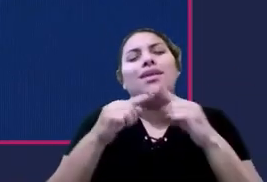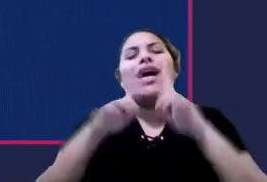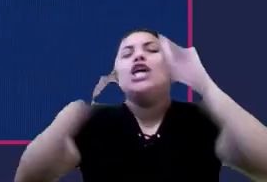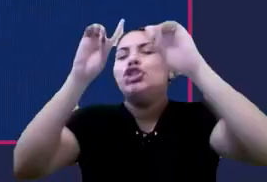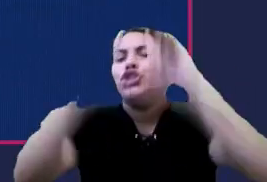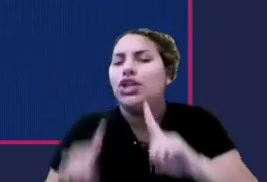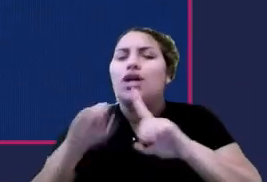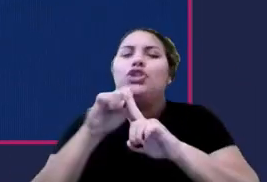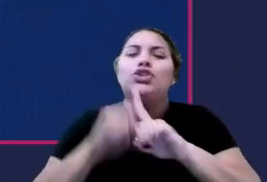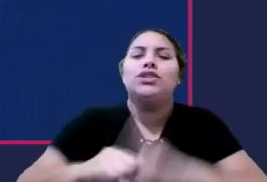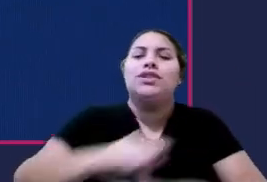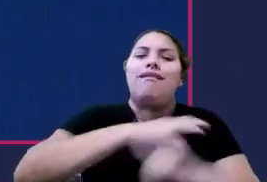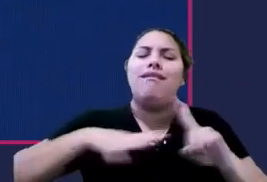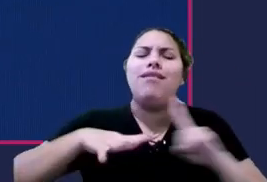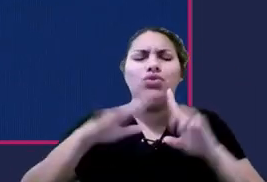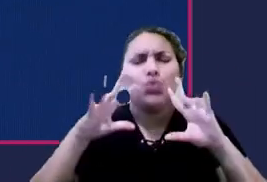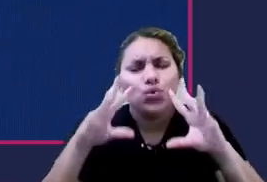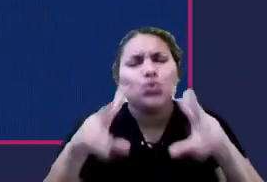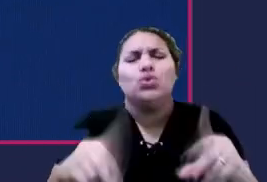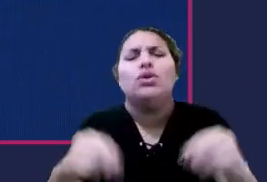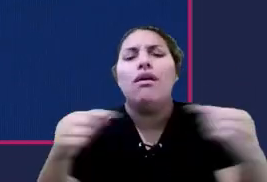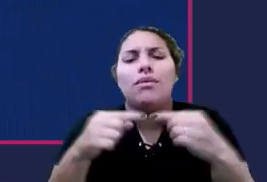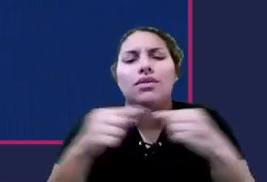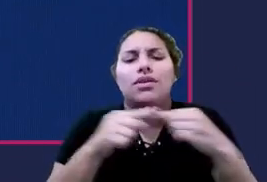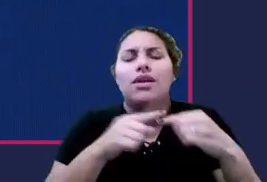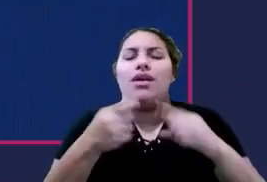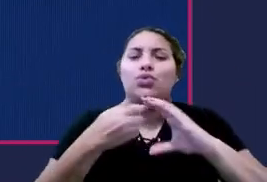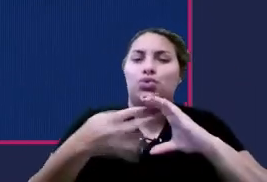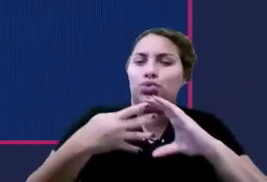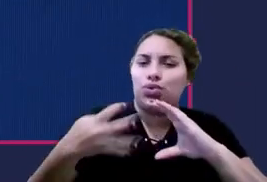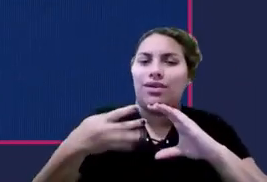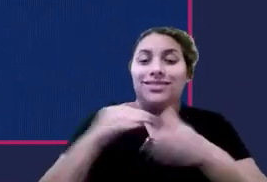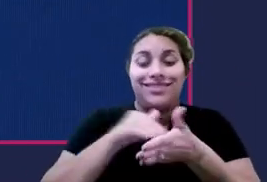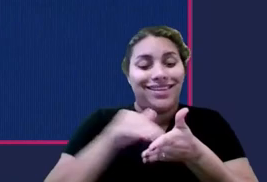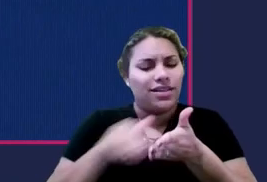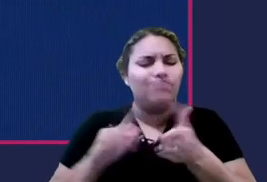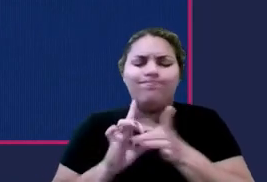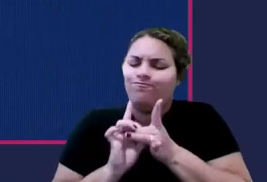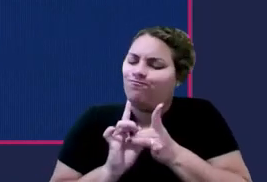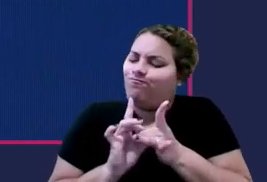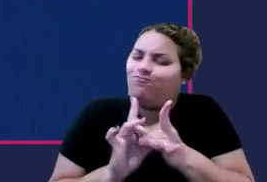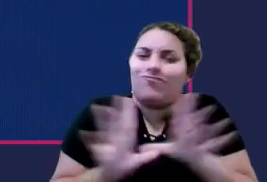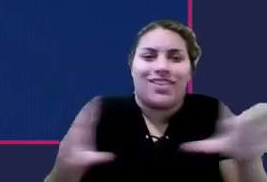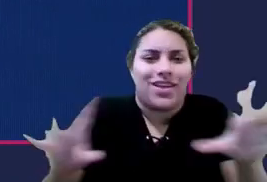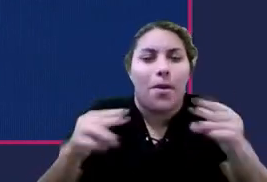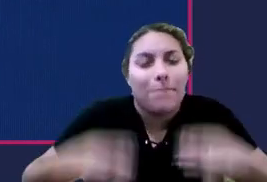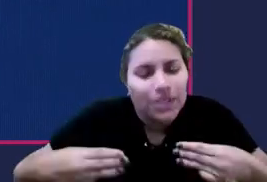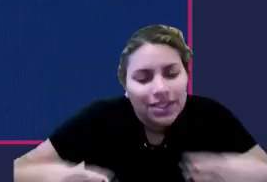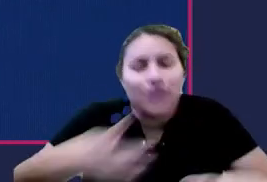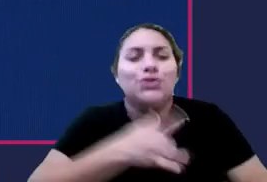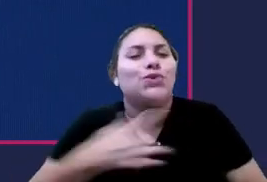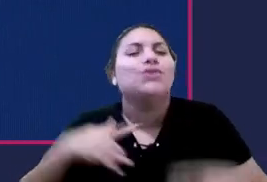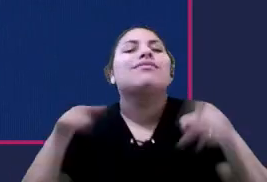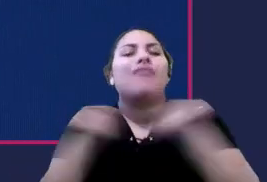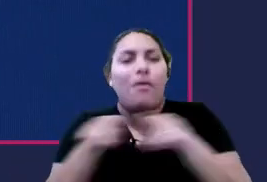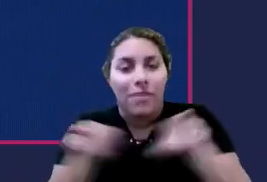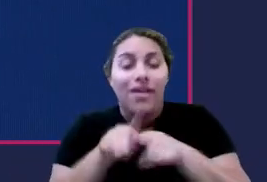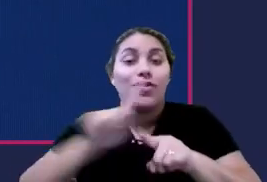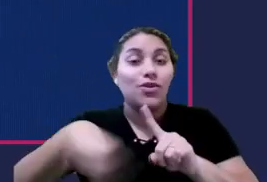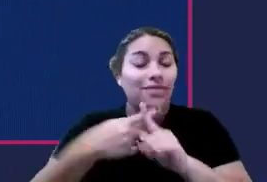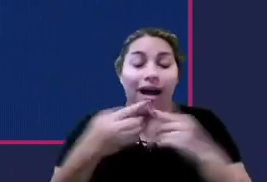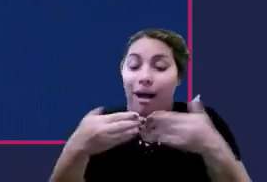health ecosystem to everyone, whether rare disease or not. So I am open